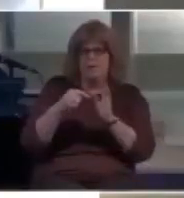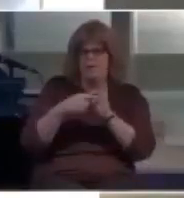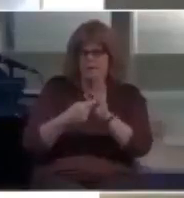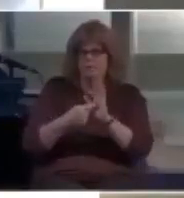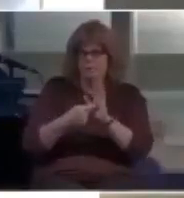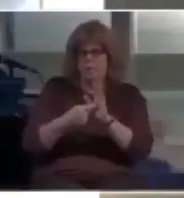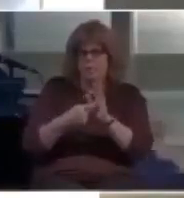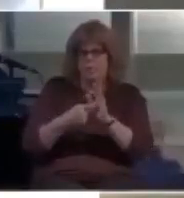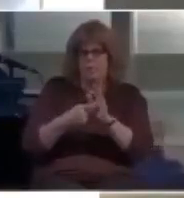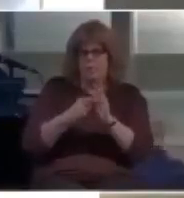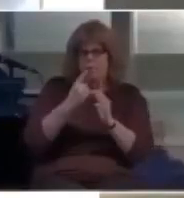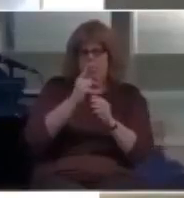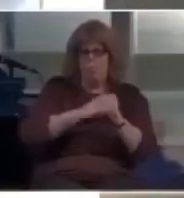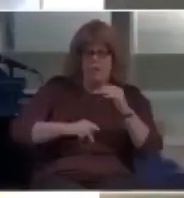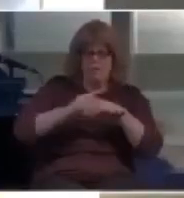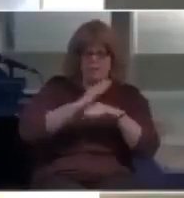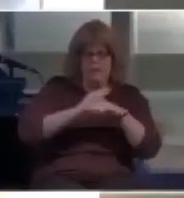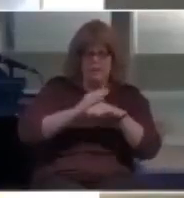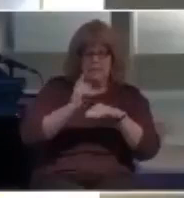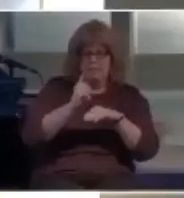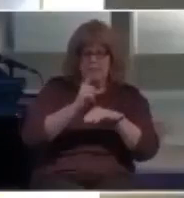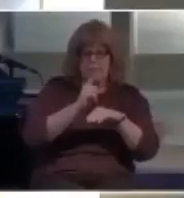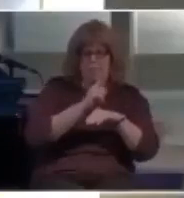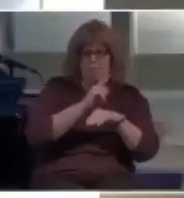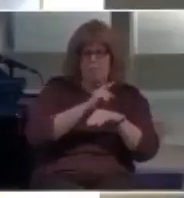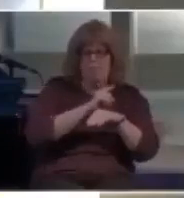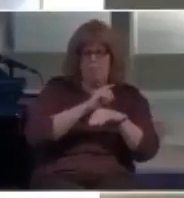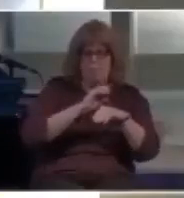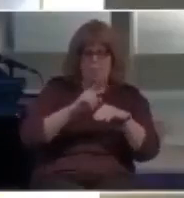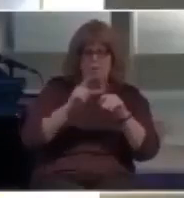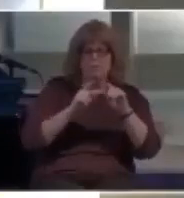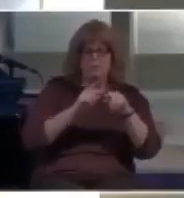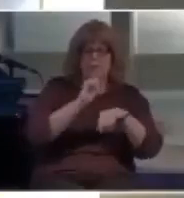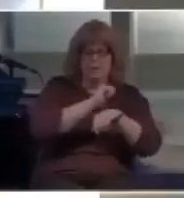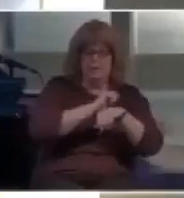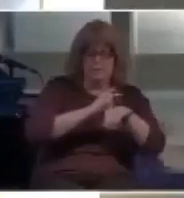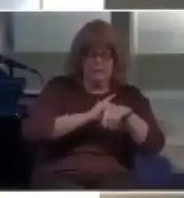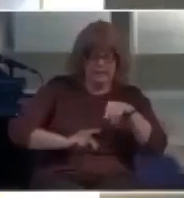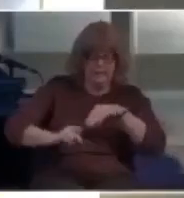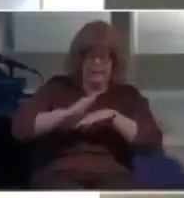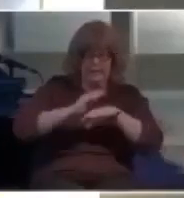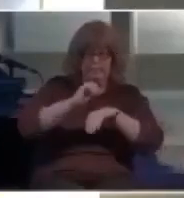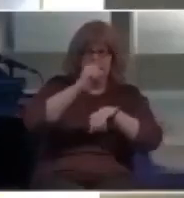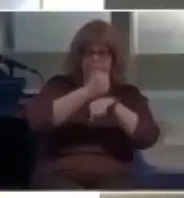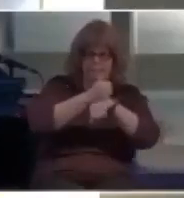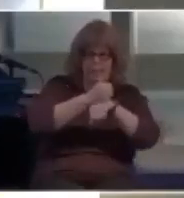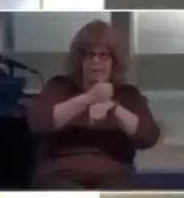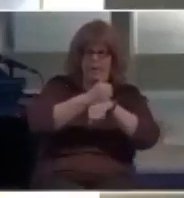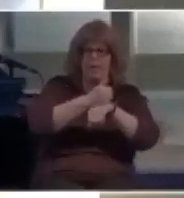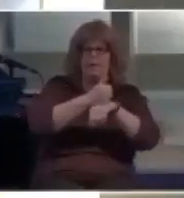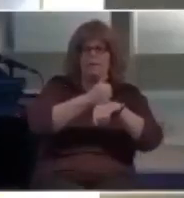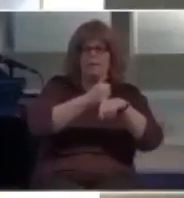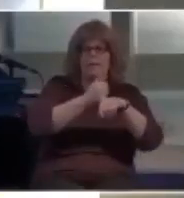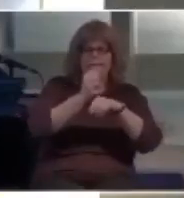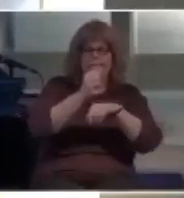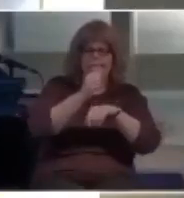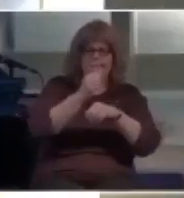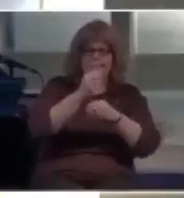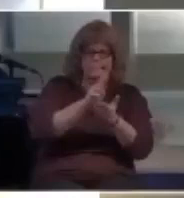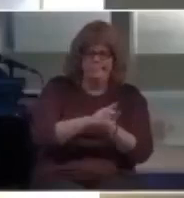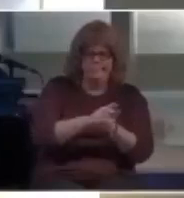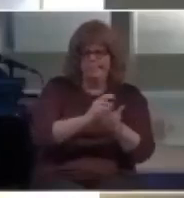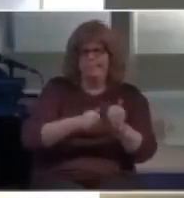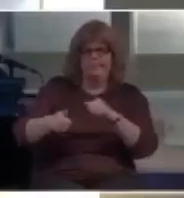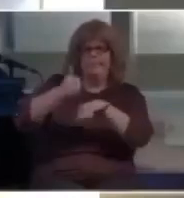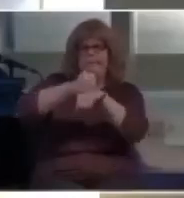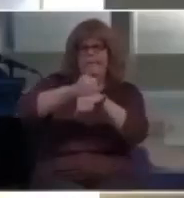us, one kingdom, one empire follows another or has ascendancy over the other. And then in